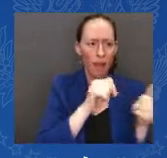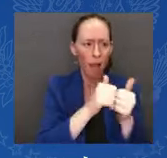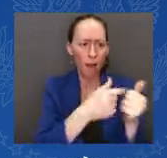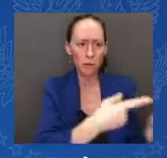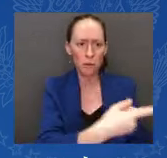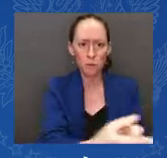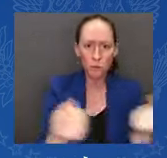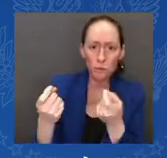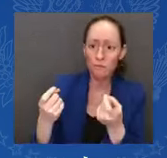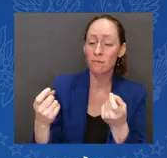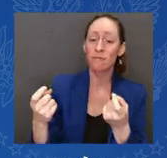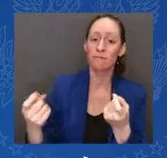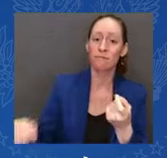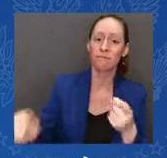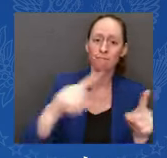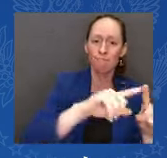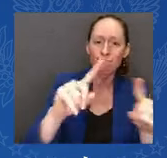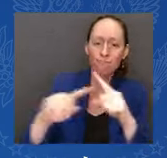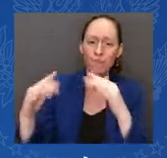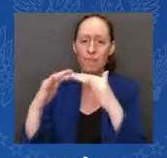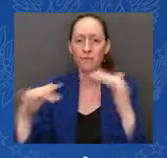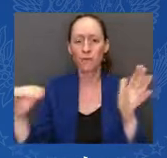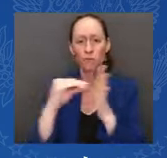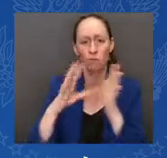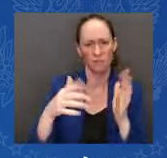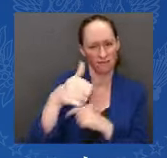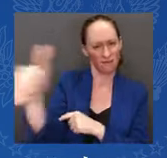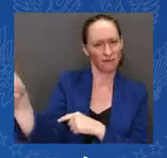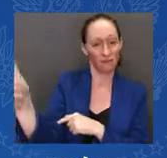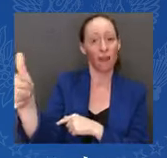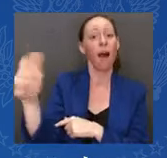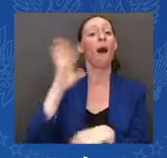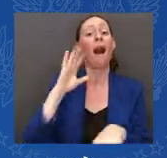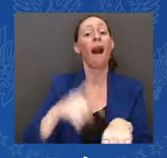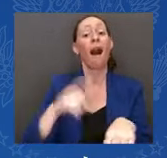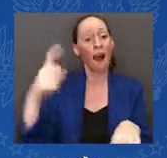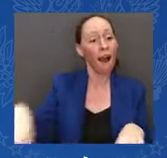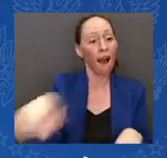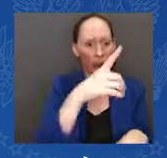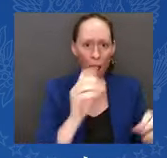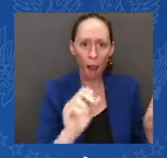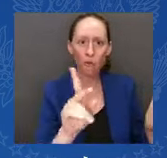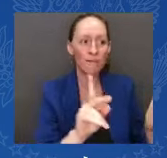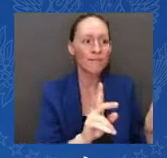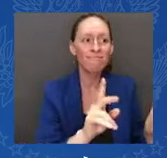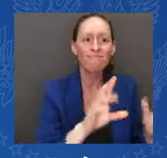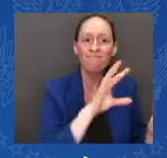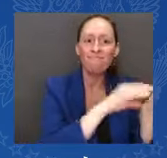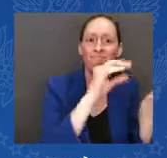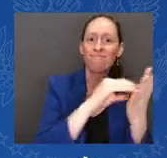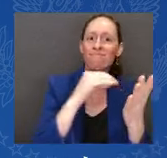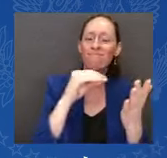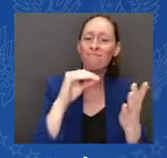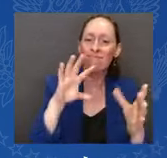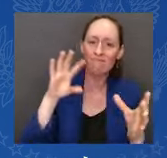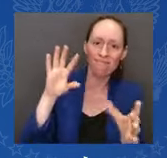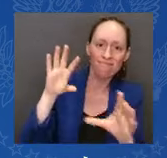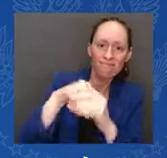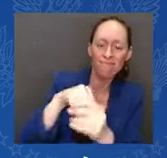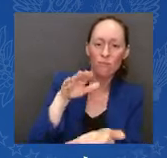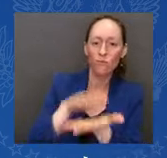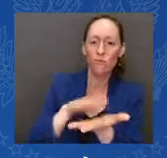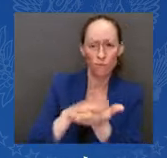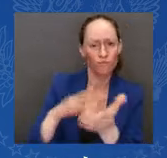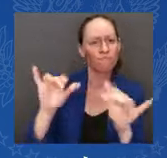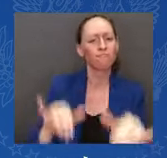American. In case after case, including recently, just as a few years ago in 2016, the court has affirmed